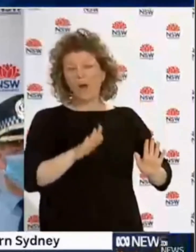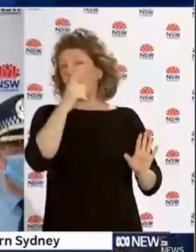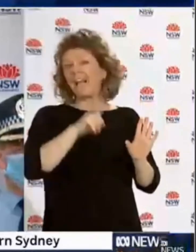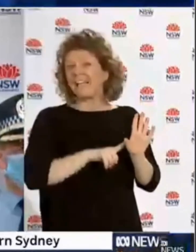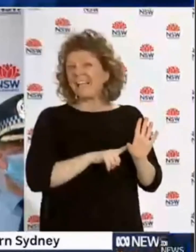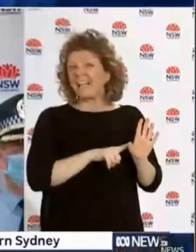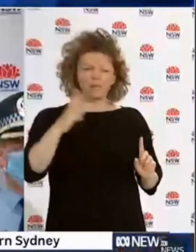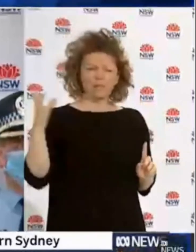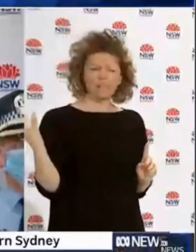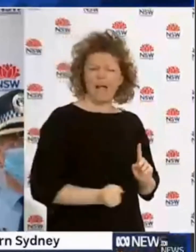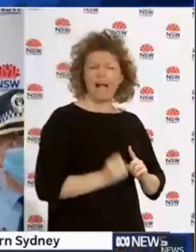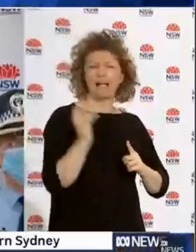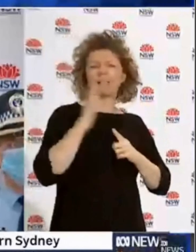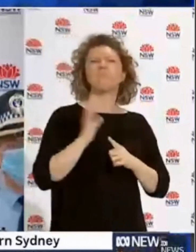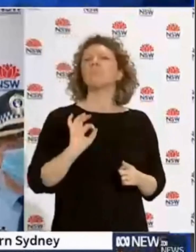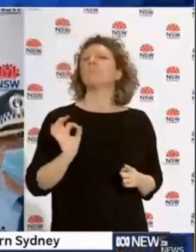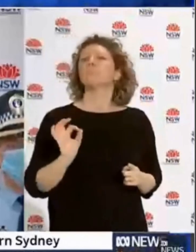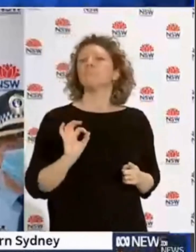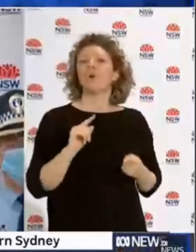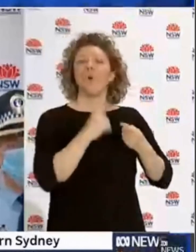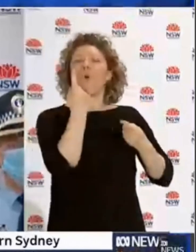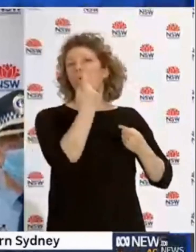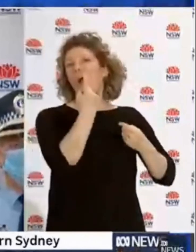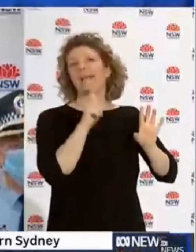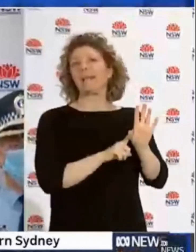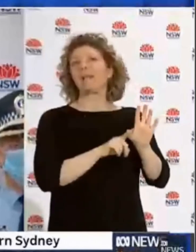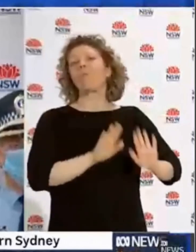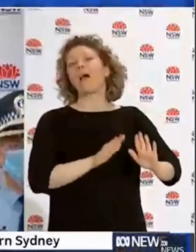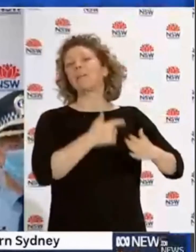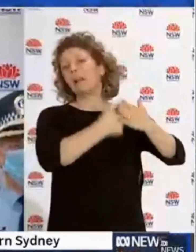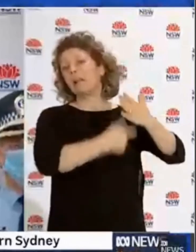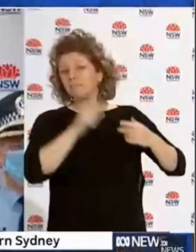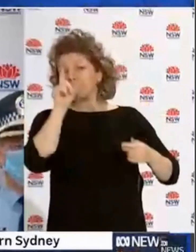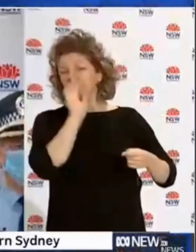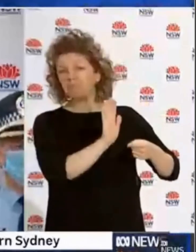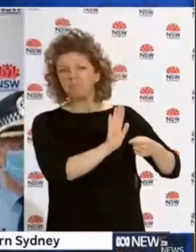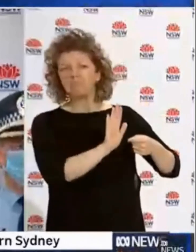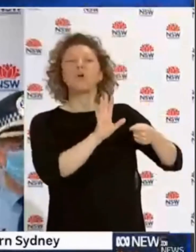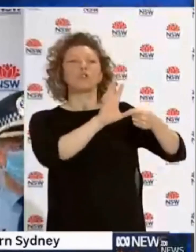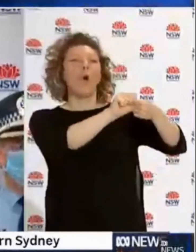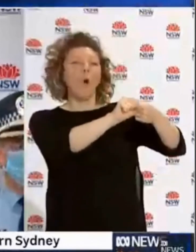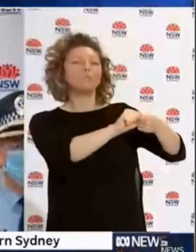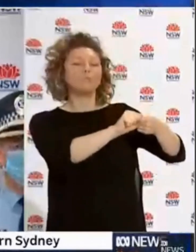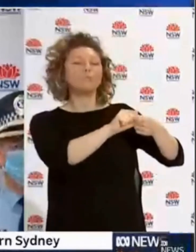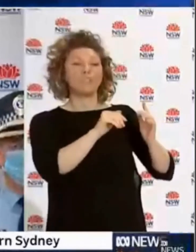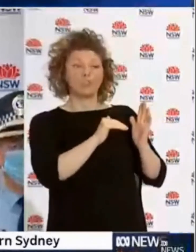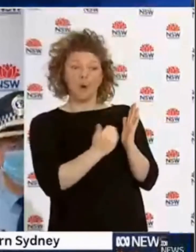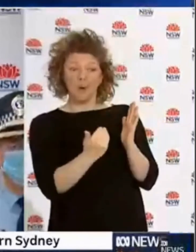got lots of numbers waiting to be done, lots of people waiting to be done. It's what health has determined is